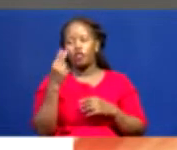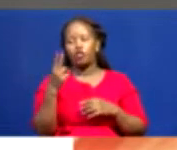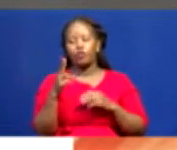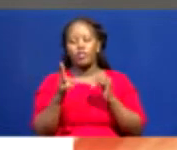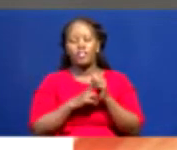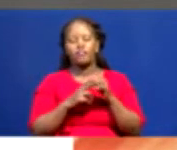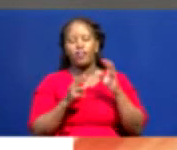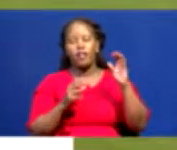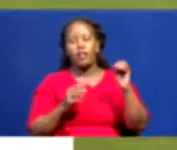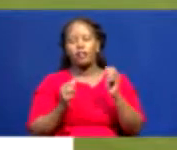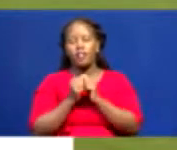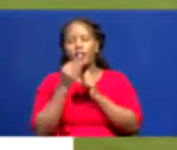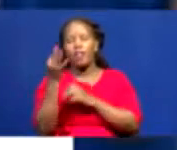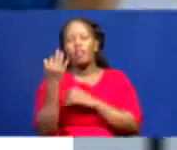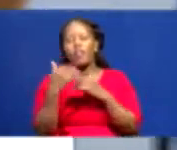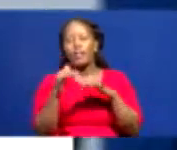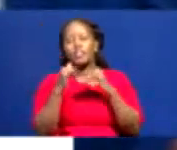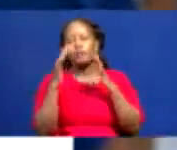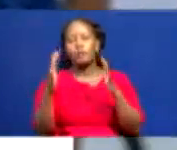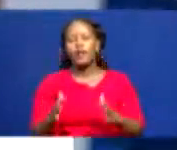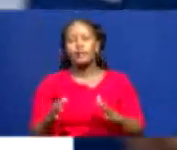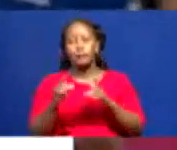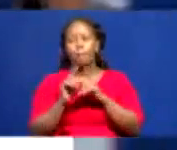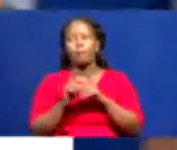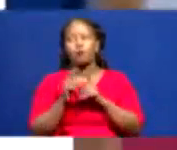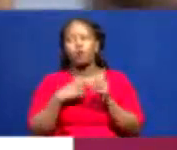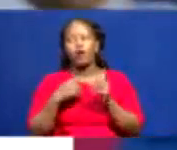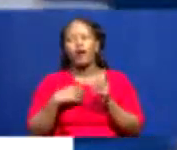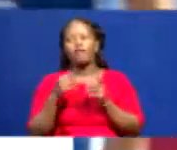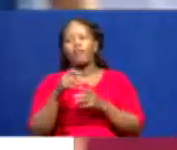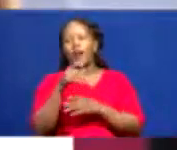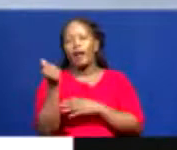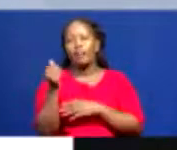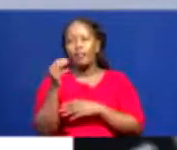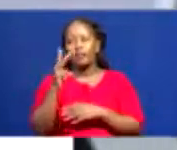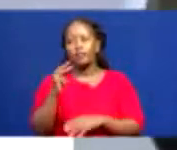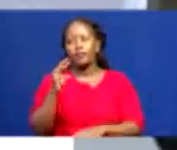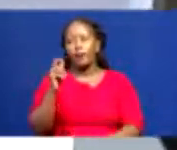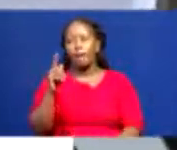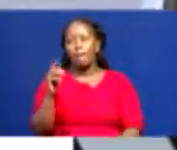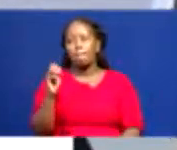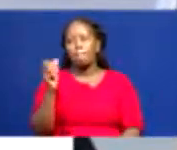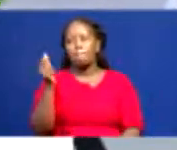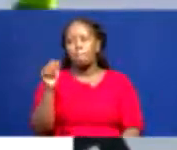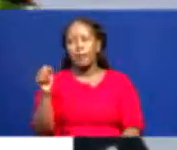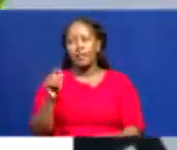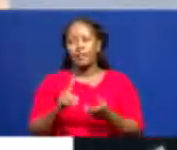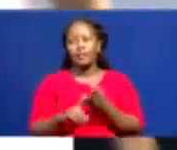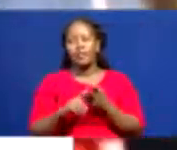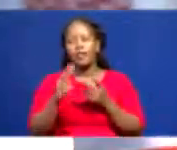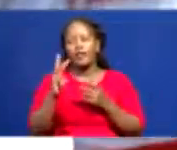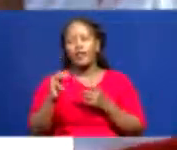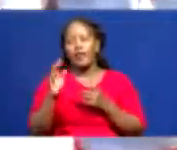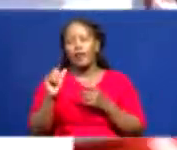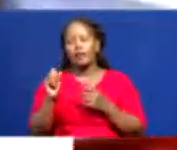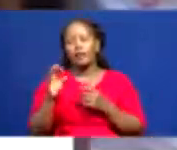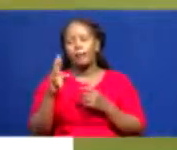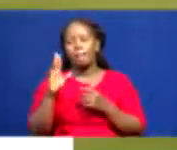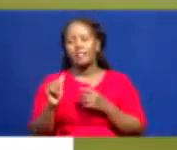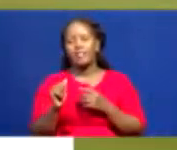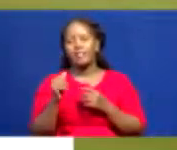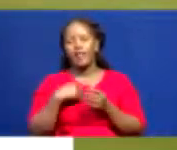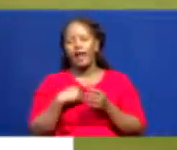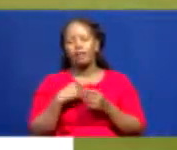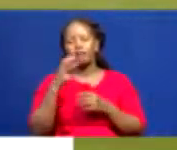13 players got on the score sheet with Jamal Musiala, Matthijs Tal and Marcela Sabitzer grabbing